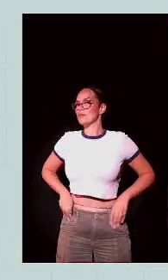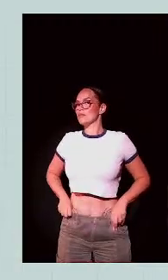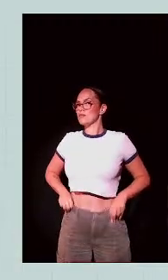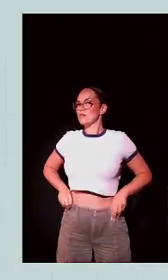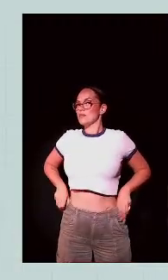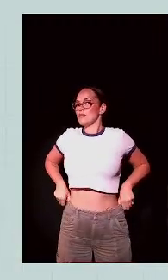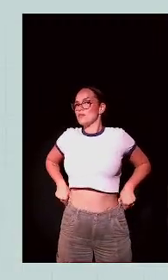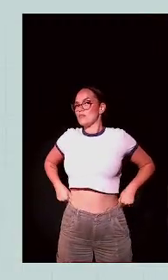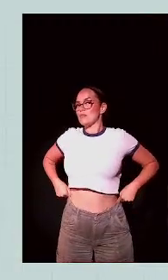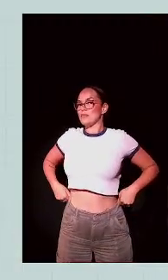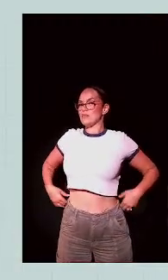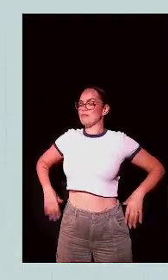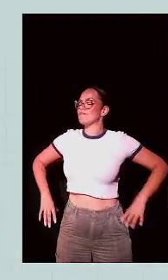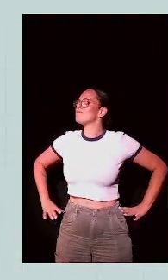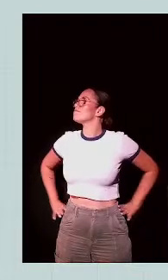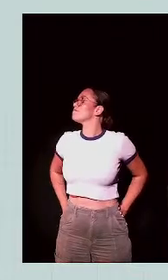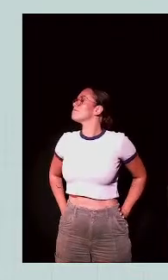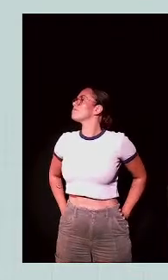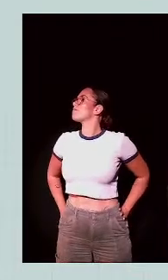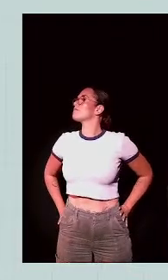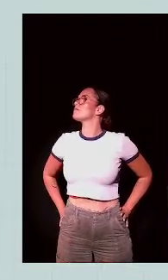And share them with you.